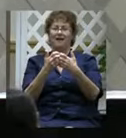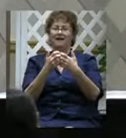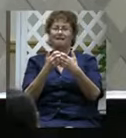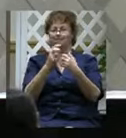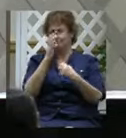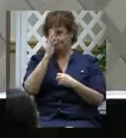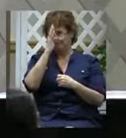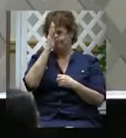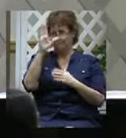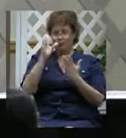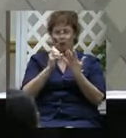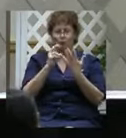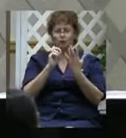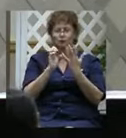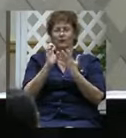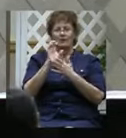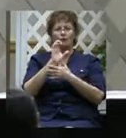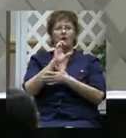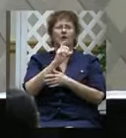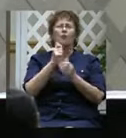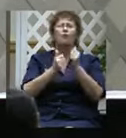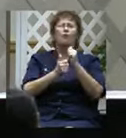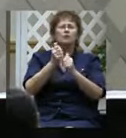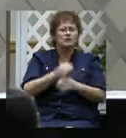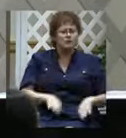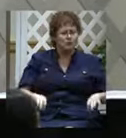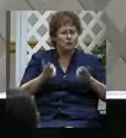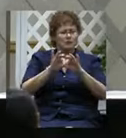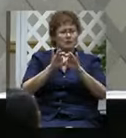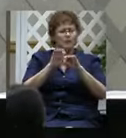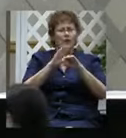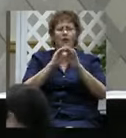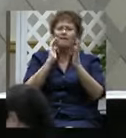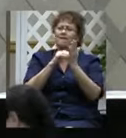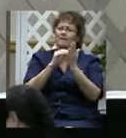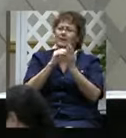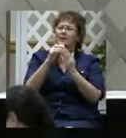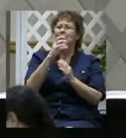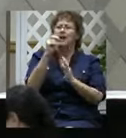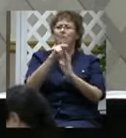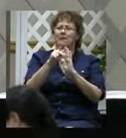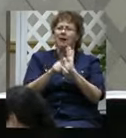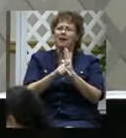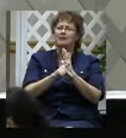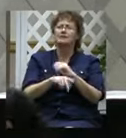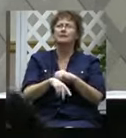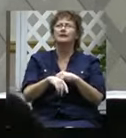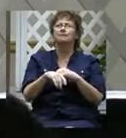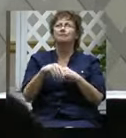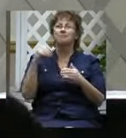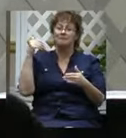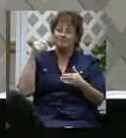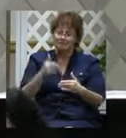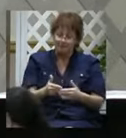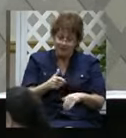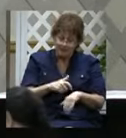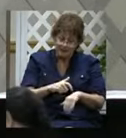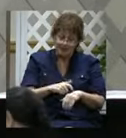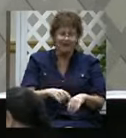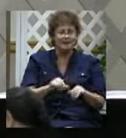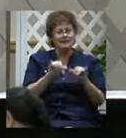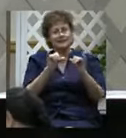your own criteria in terms of what is the most important based on frequency and policy, or deadlines and size, or